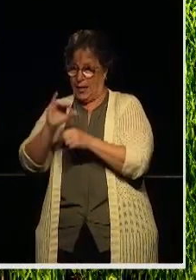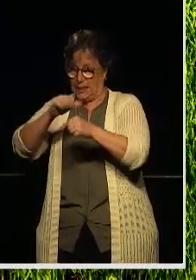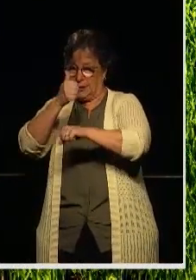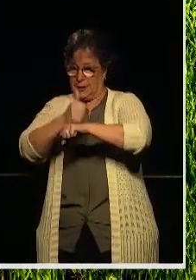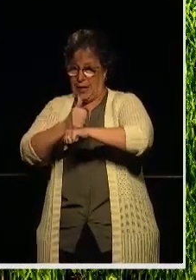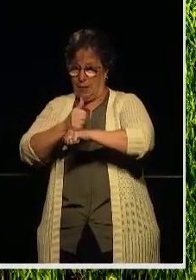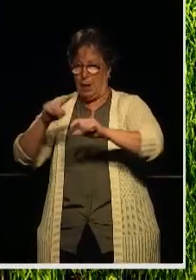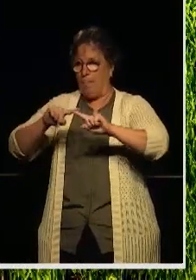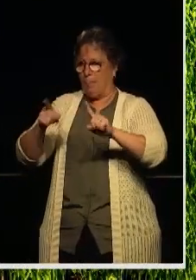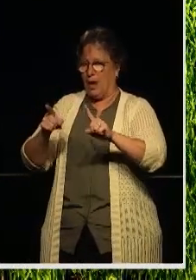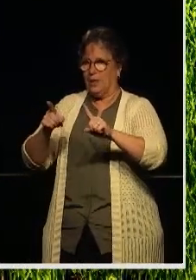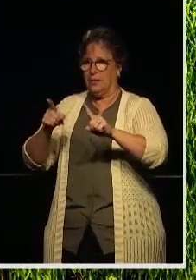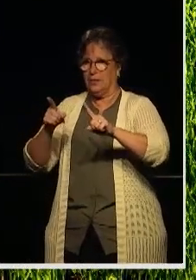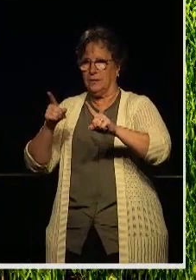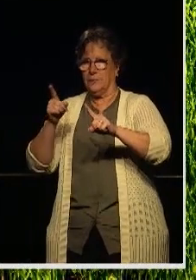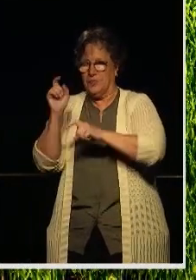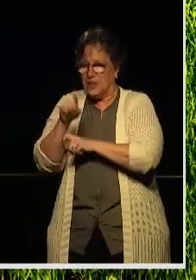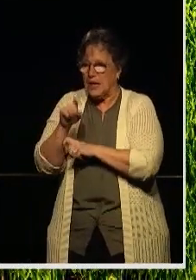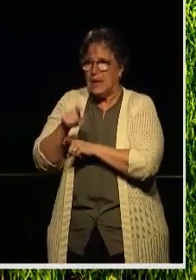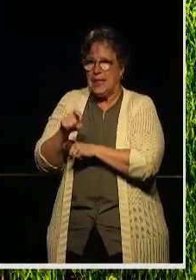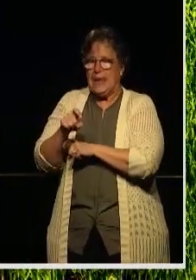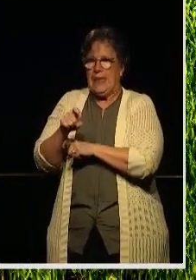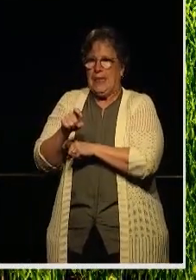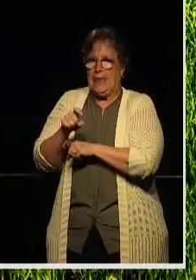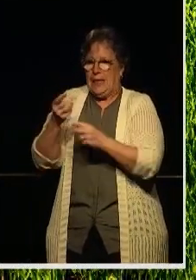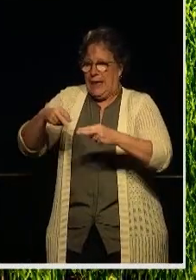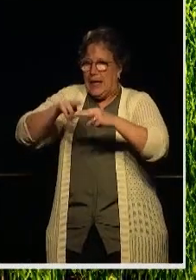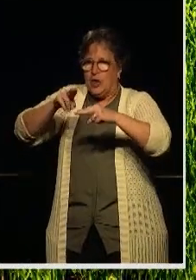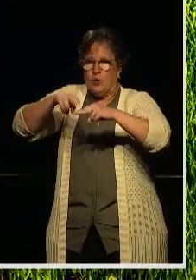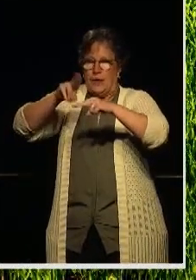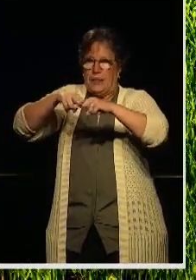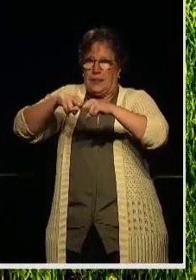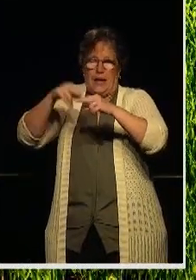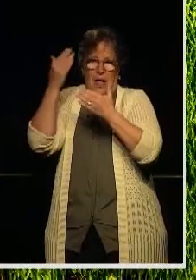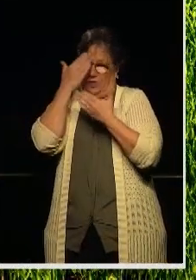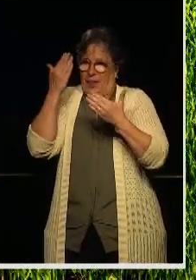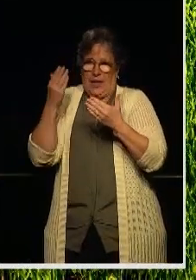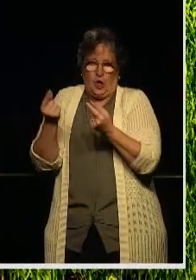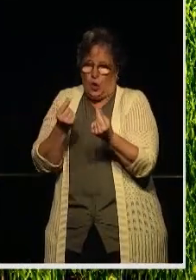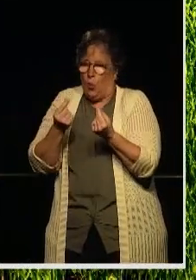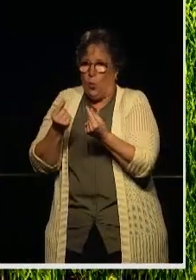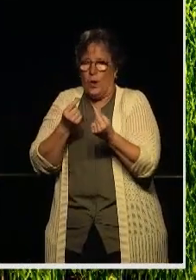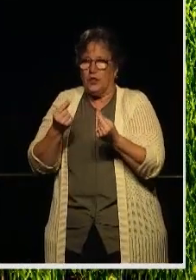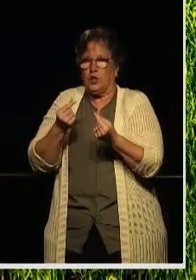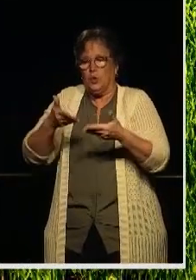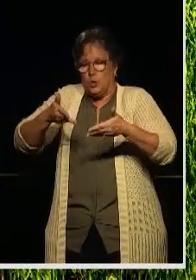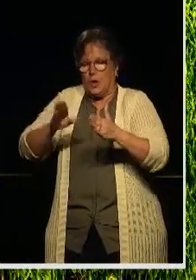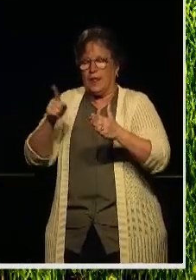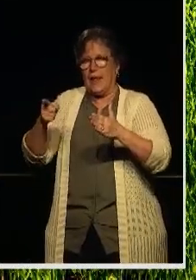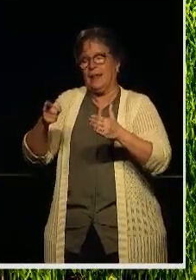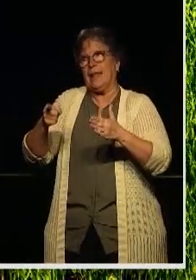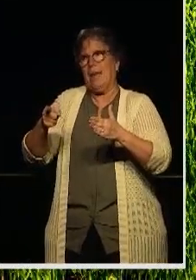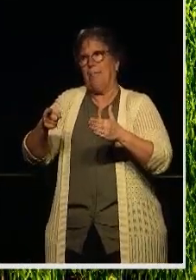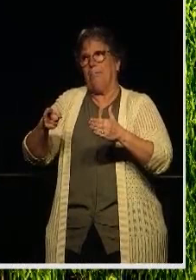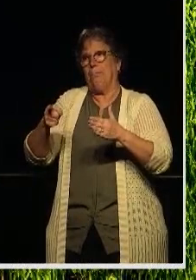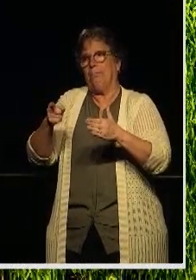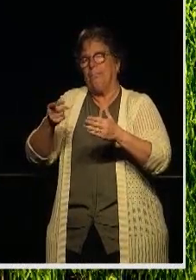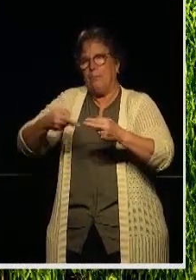their ability to produce, found no dedicated commercial solution that would enable them to scale their business